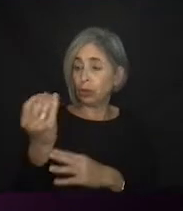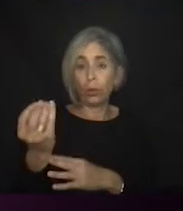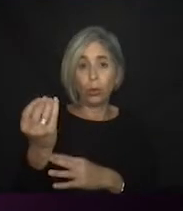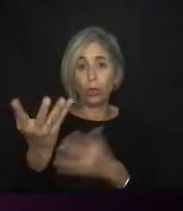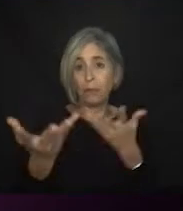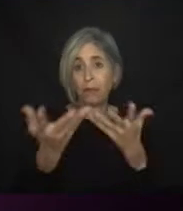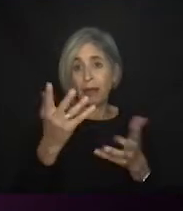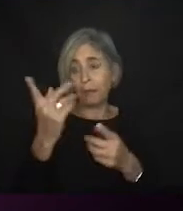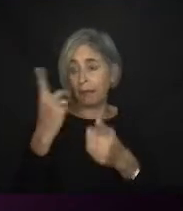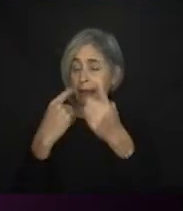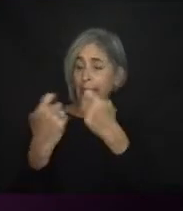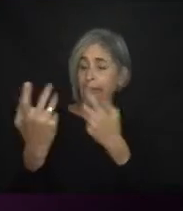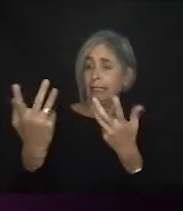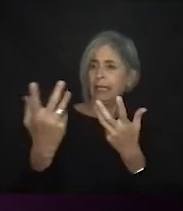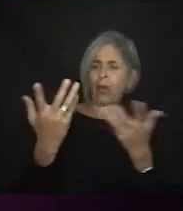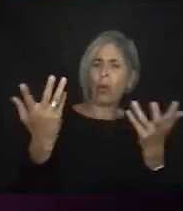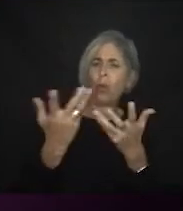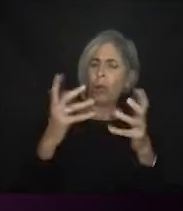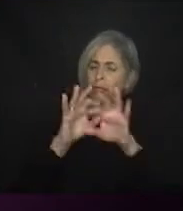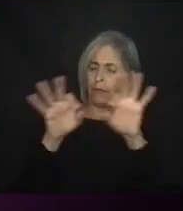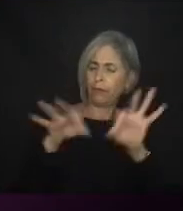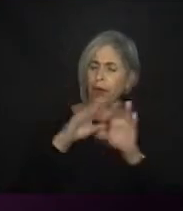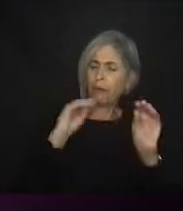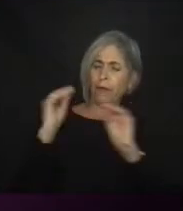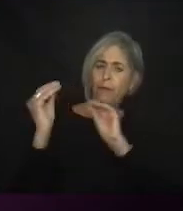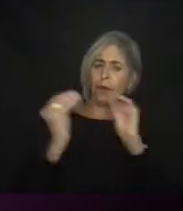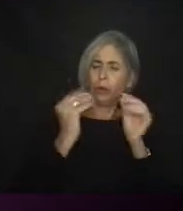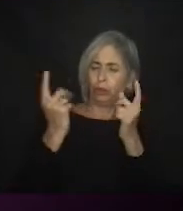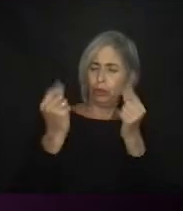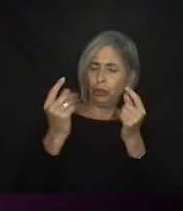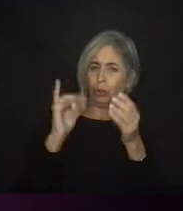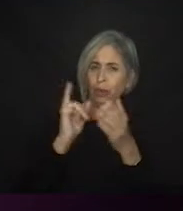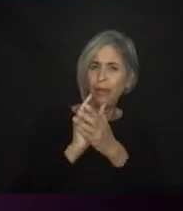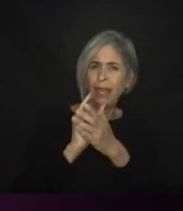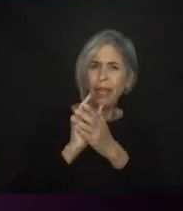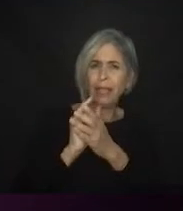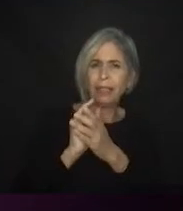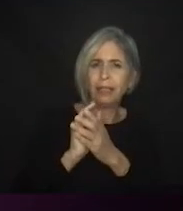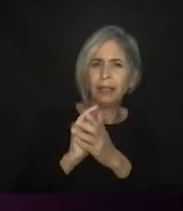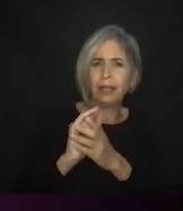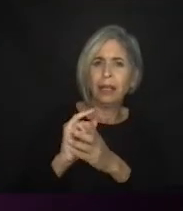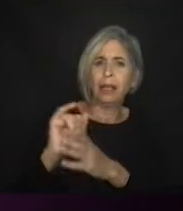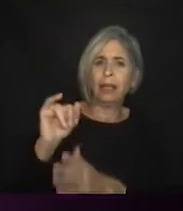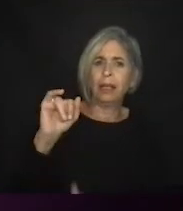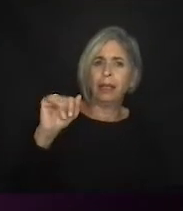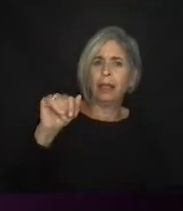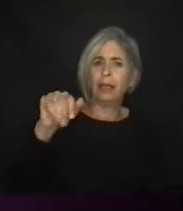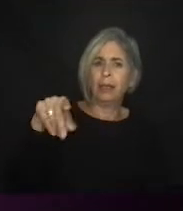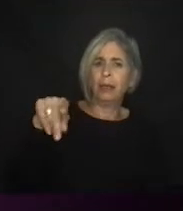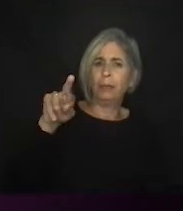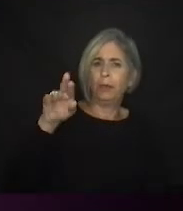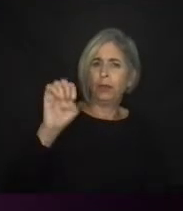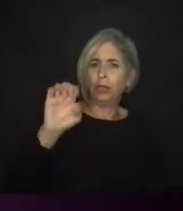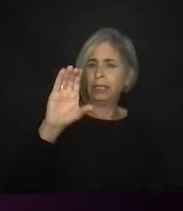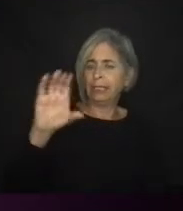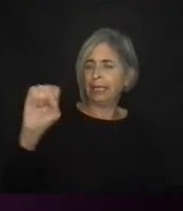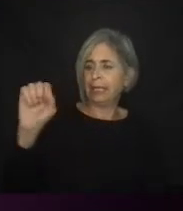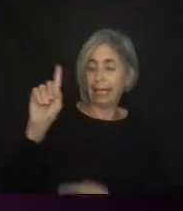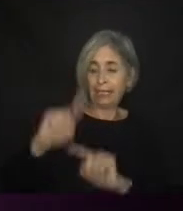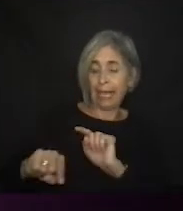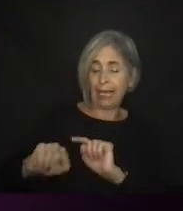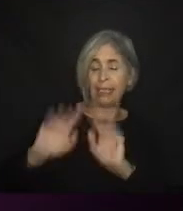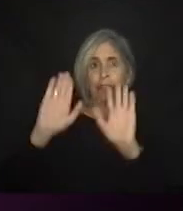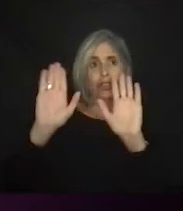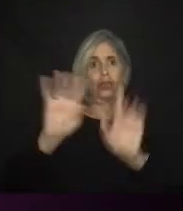So you might be asking, what can Framer Motion do that pure CSS can't? That's a great